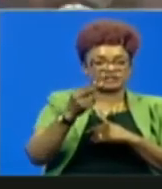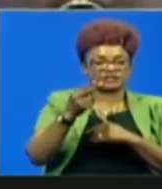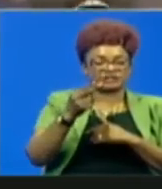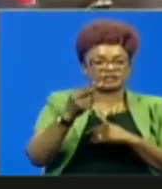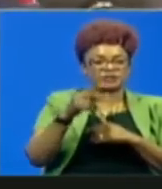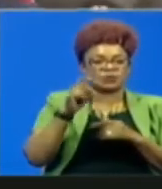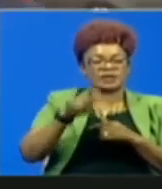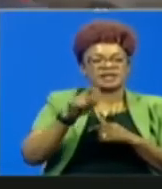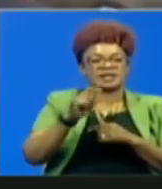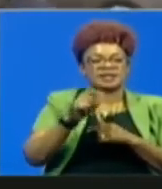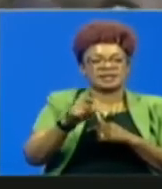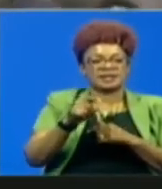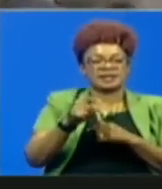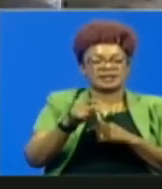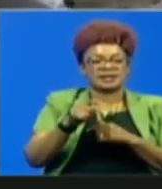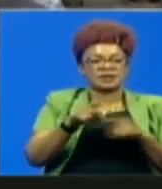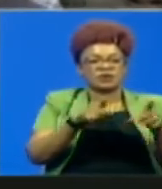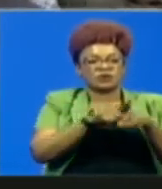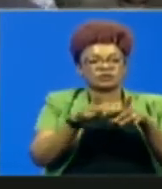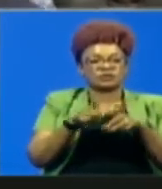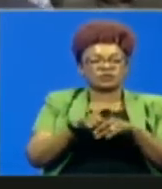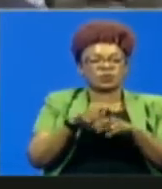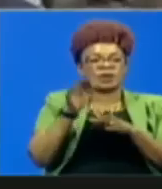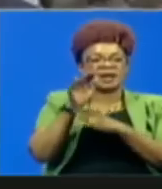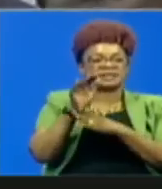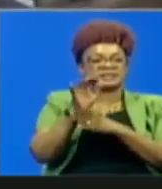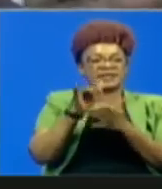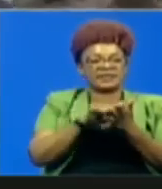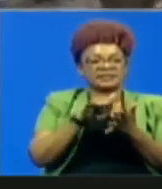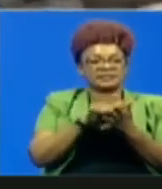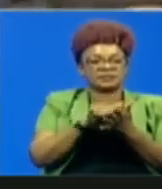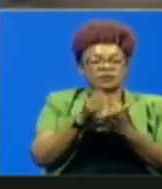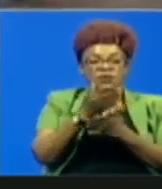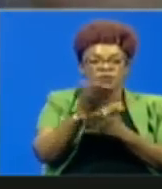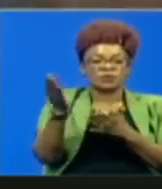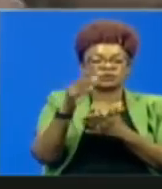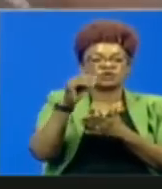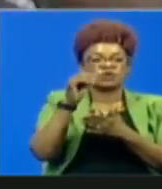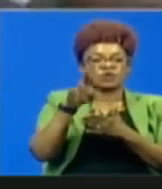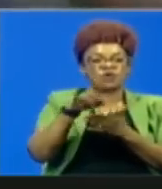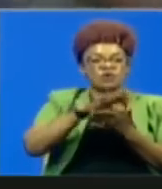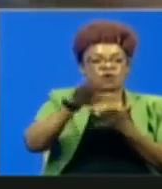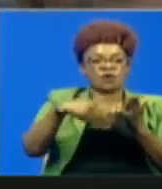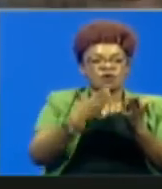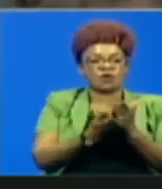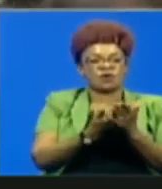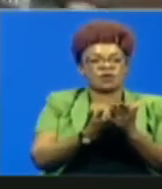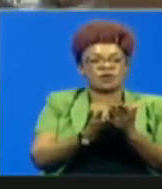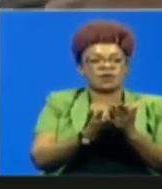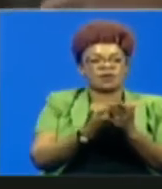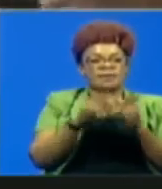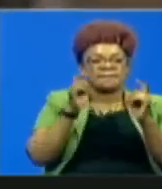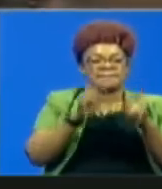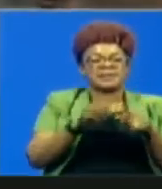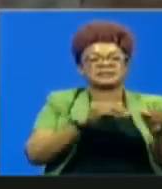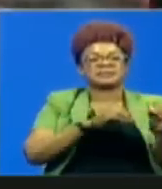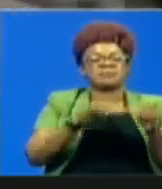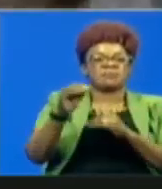is what Oliech. And we're also going to ask that. Are you recording? Wale watu wa Gor Mahia wote. Waende Rambo stars.